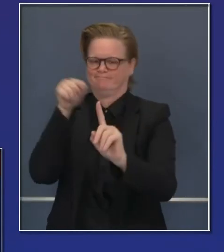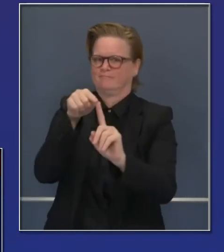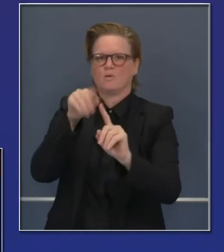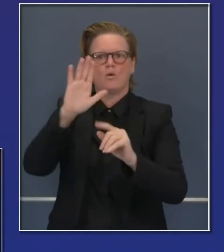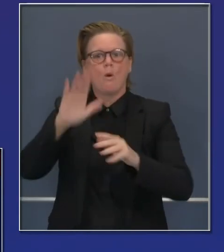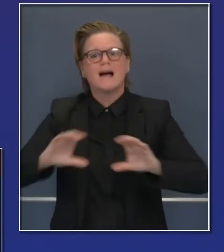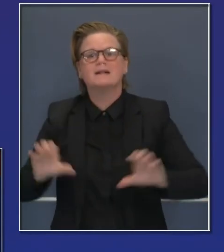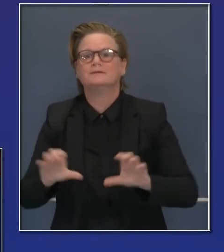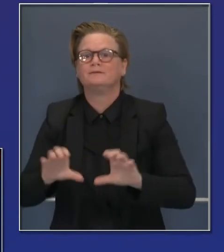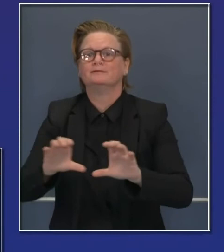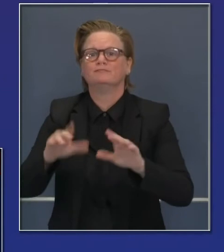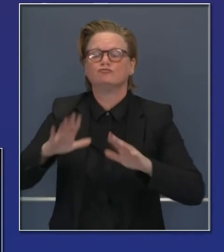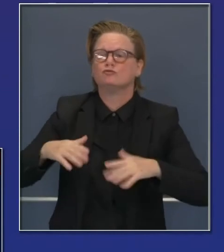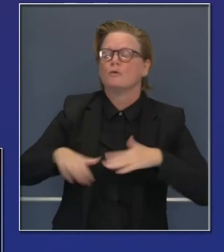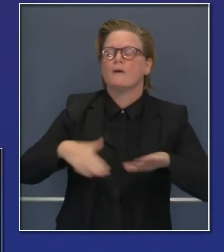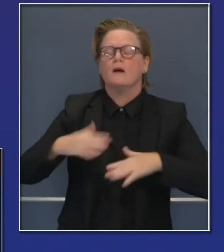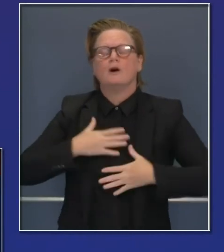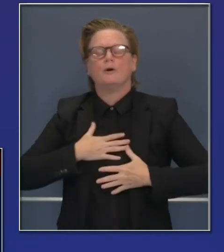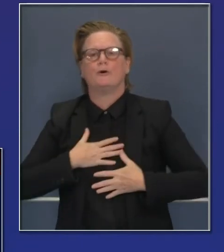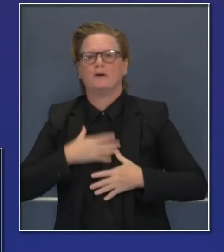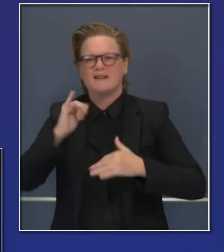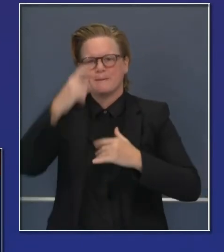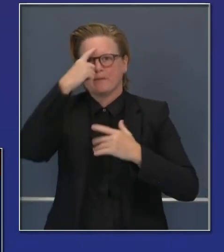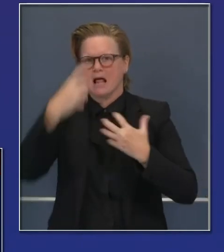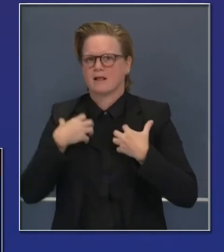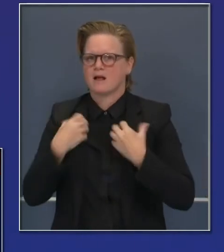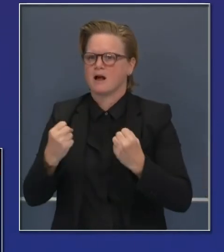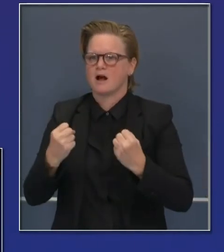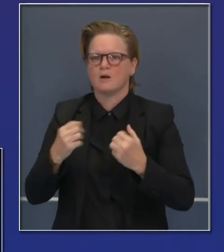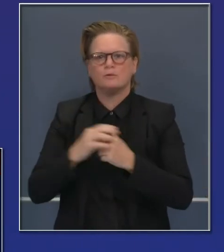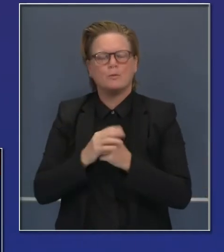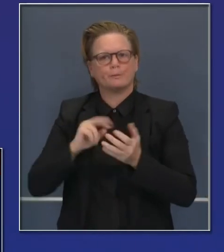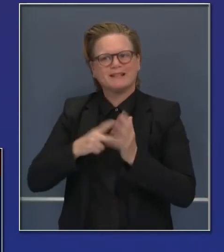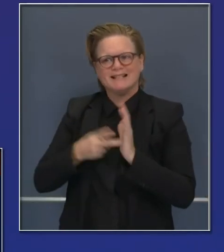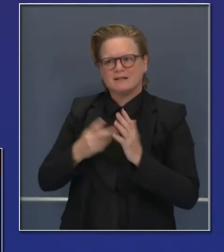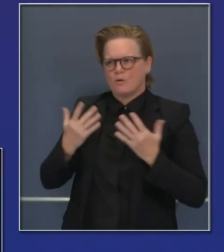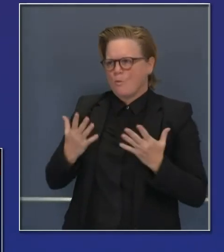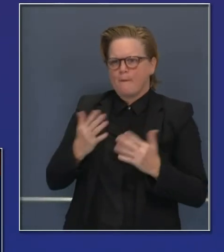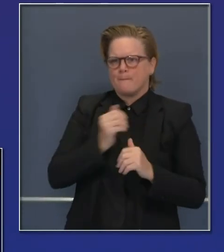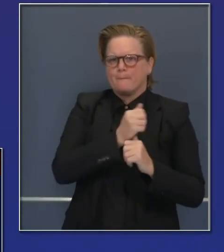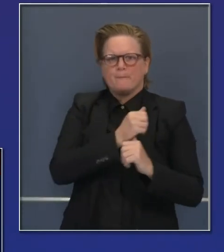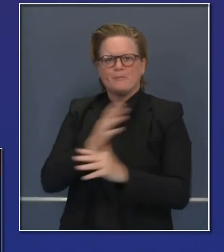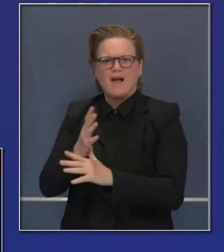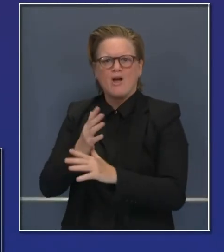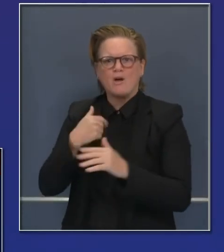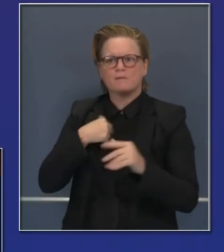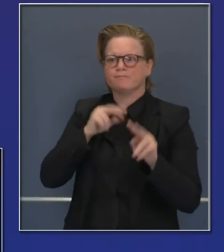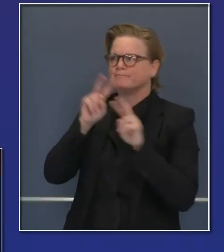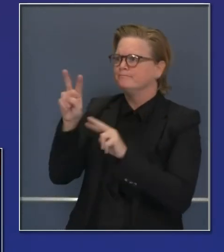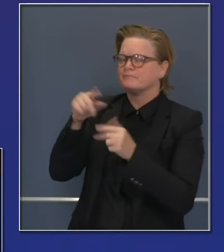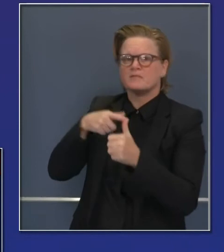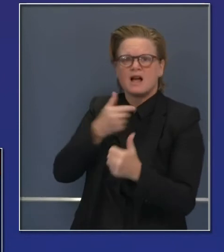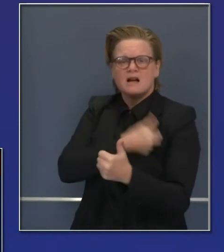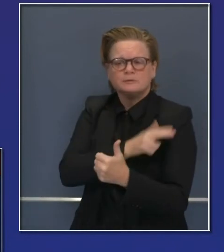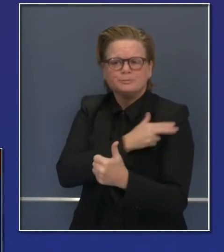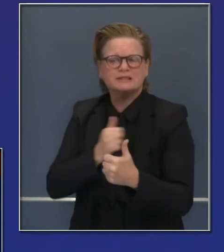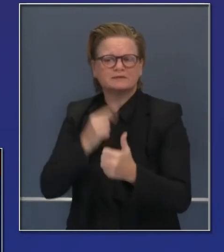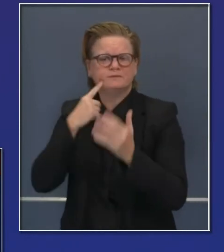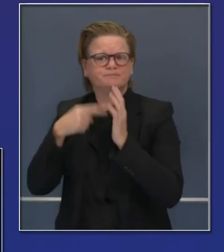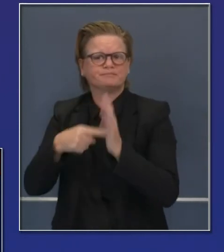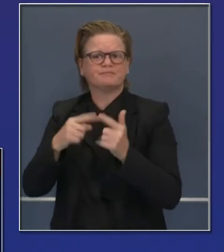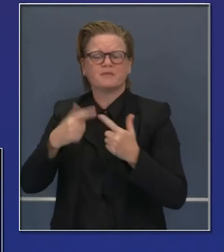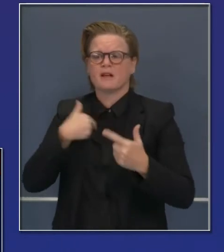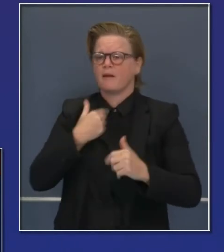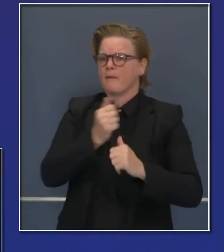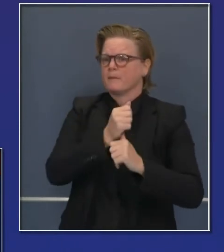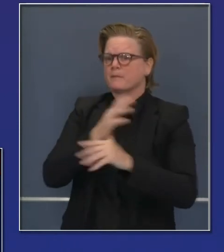to prepare, we mean prepare our hospitals, to prepare our capacity, not only within our hospital delivery system, but outside